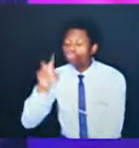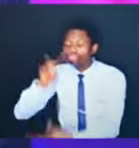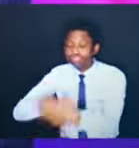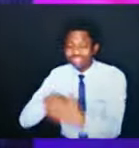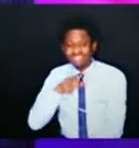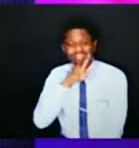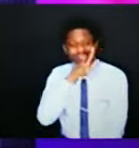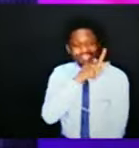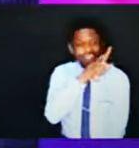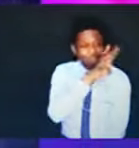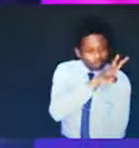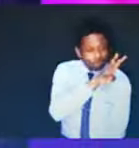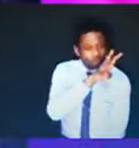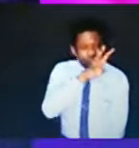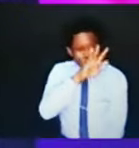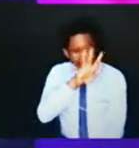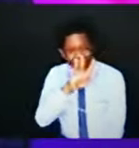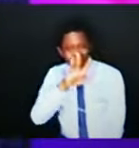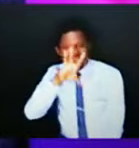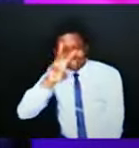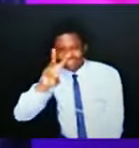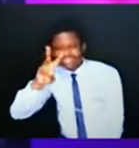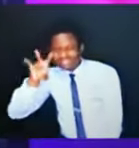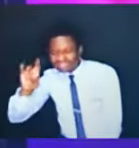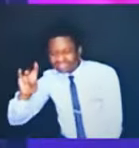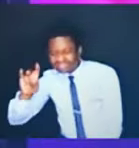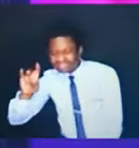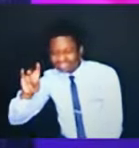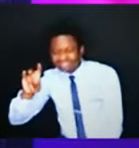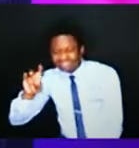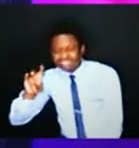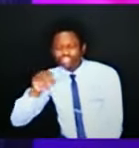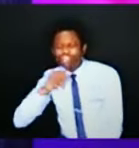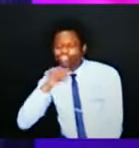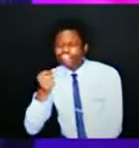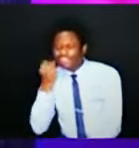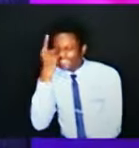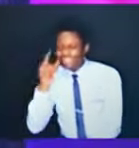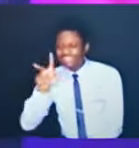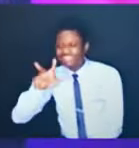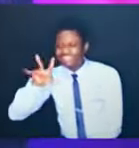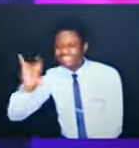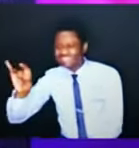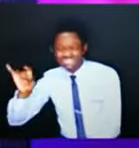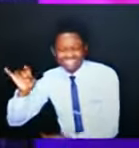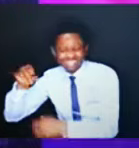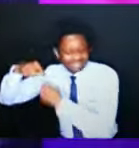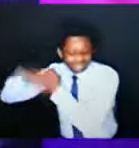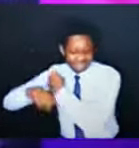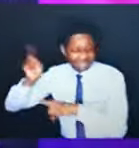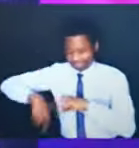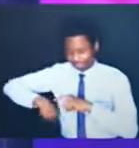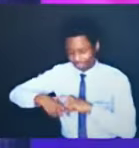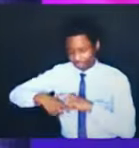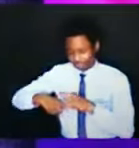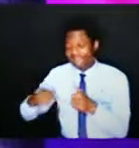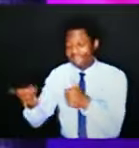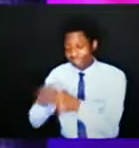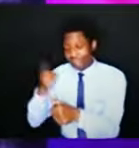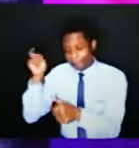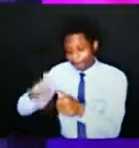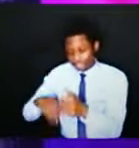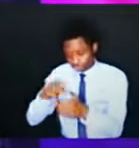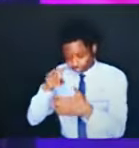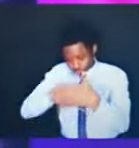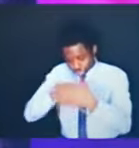verses that precedes it, you may not understand and what verse 38 really means. So okenkan